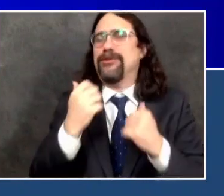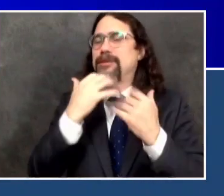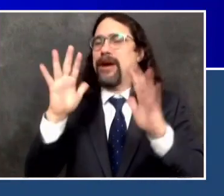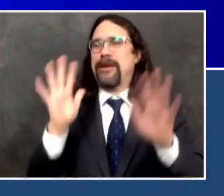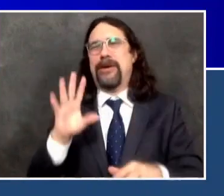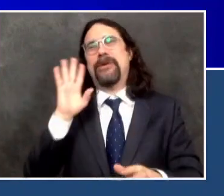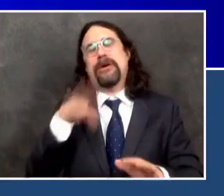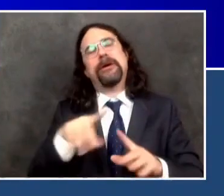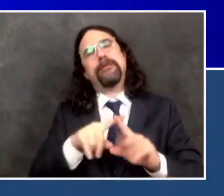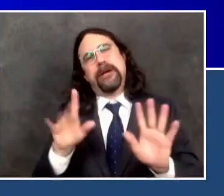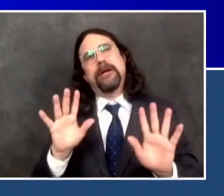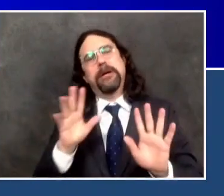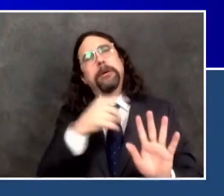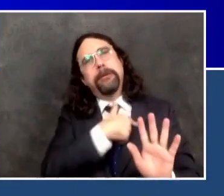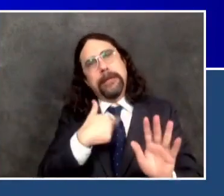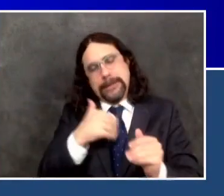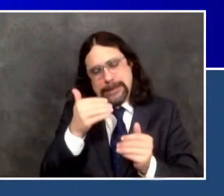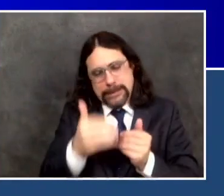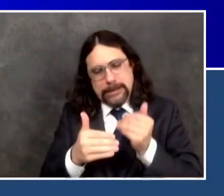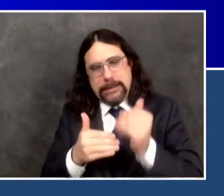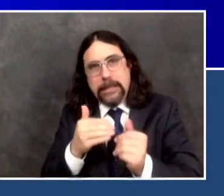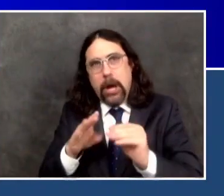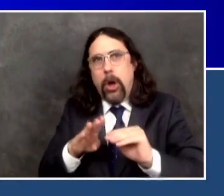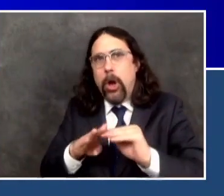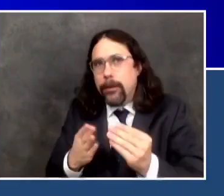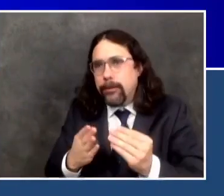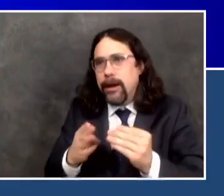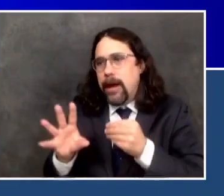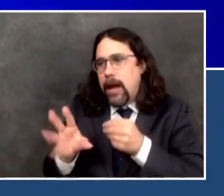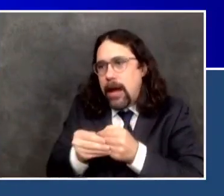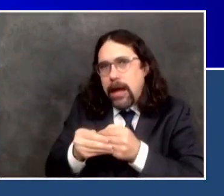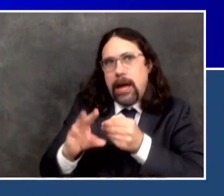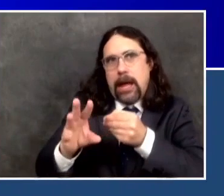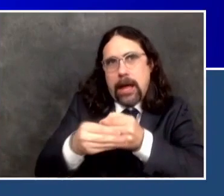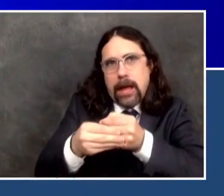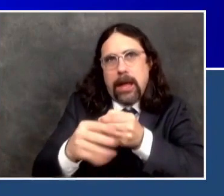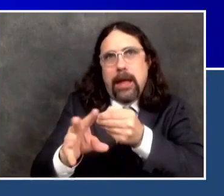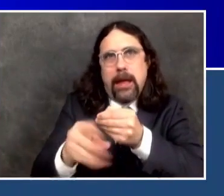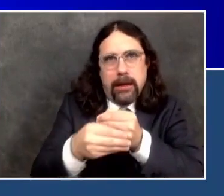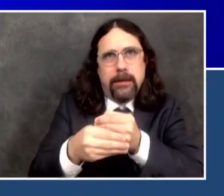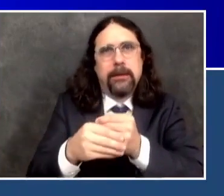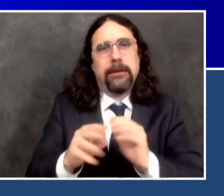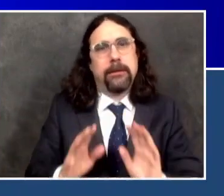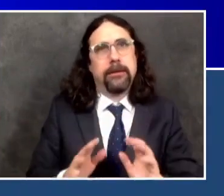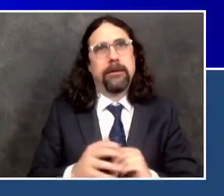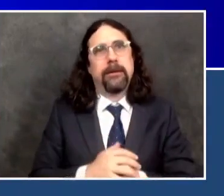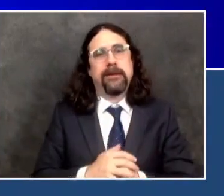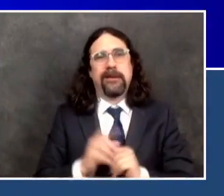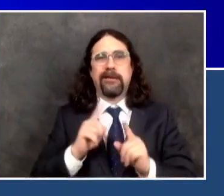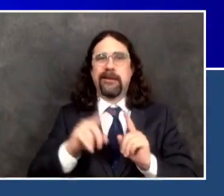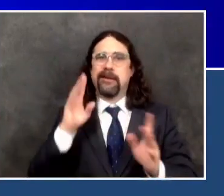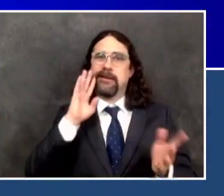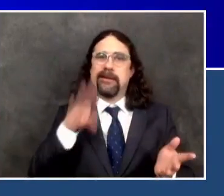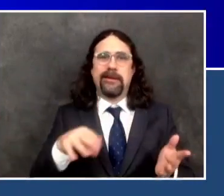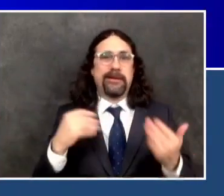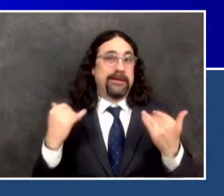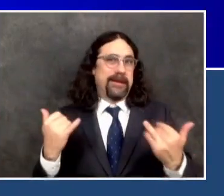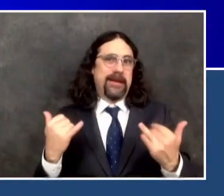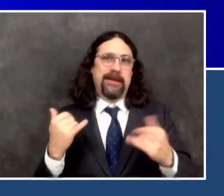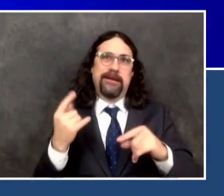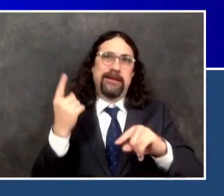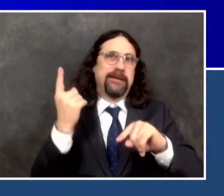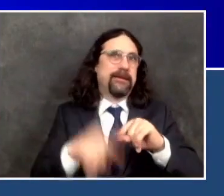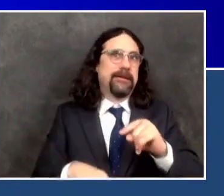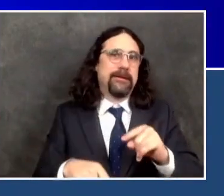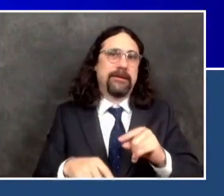on right now, compared to people's health and safety and food, shelter, all the things we're trying to guarantee for New Yorkers, and especially compared to the big